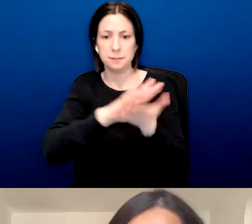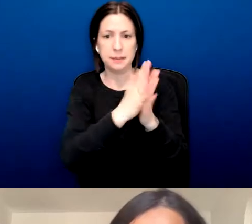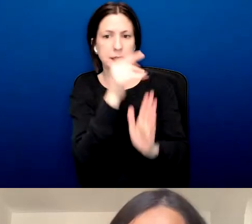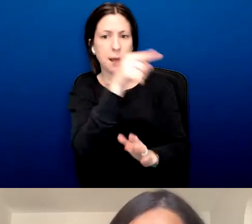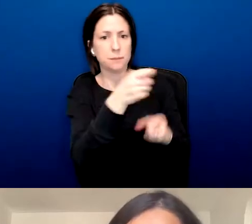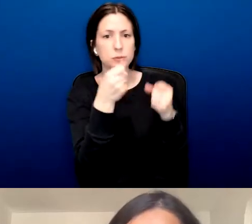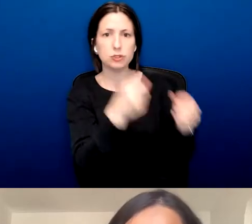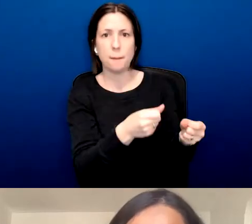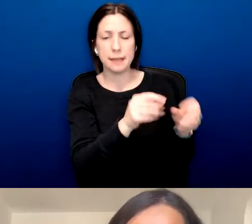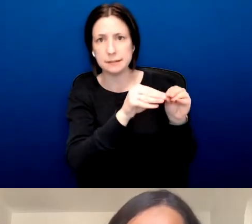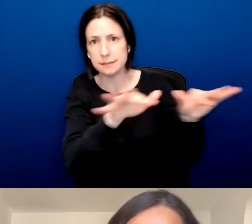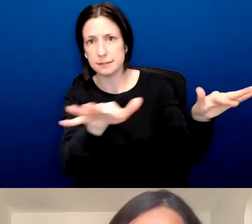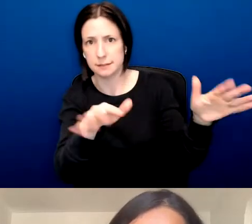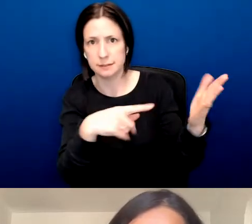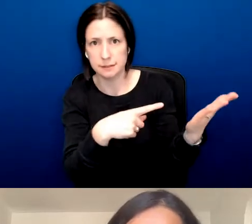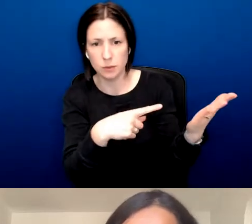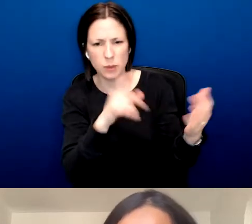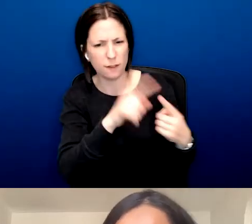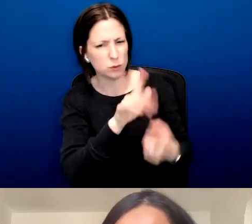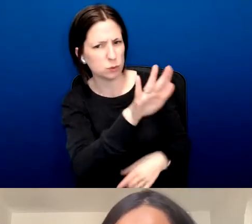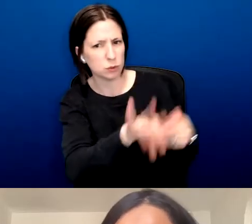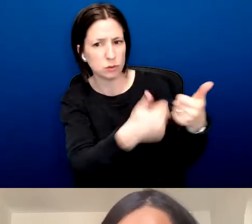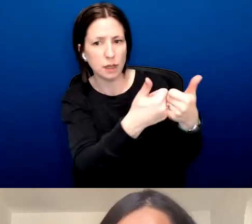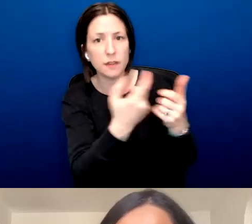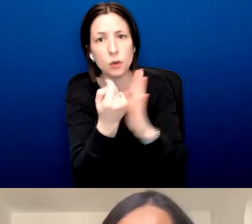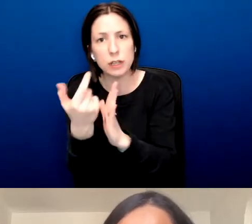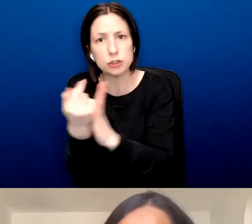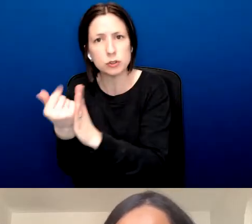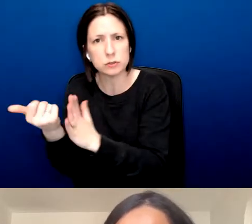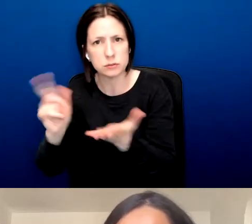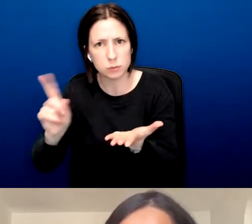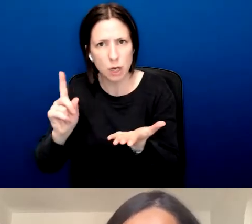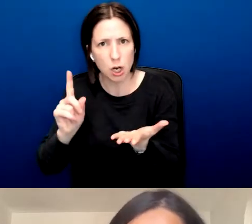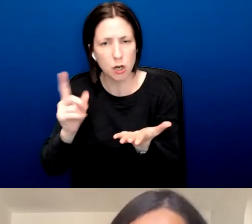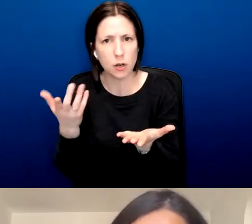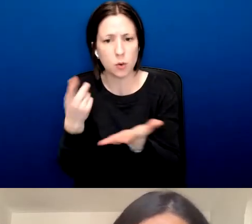dominant bodies of knowledge, right? We have to question the erasures that have taken place